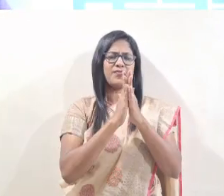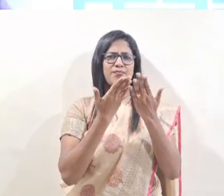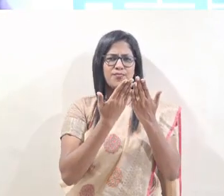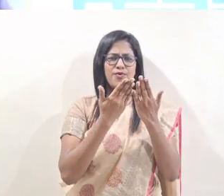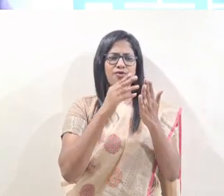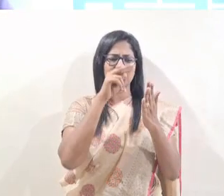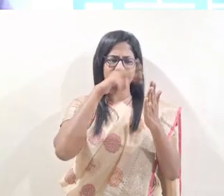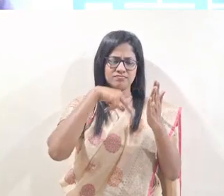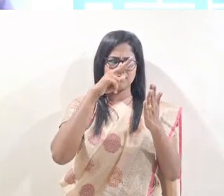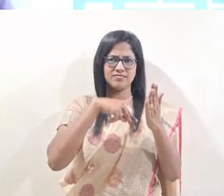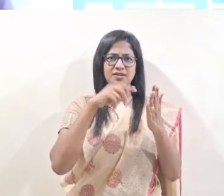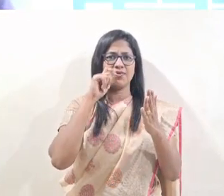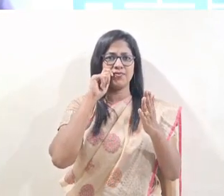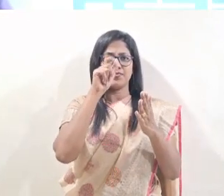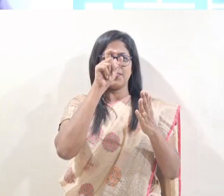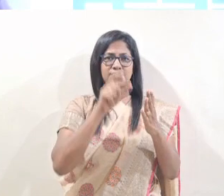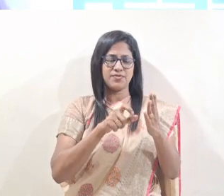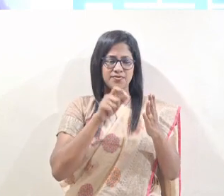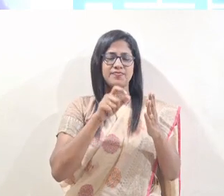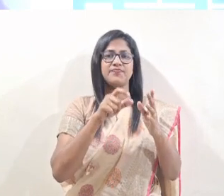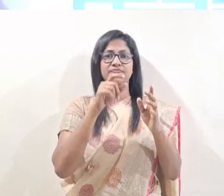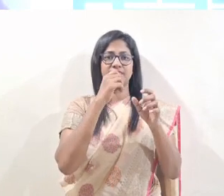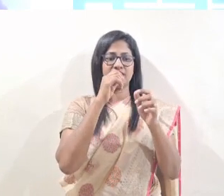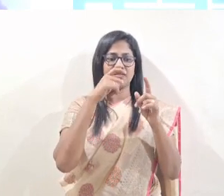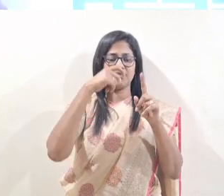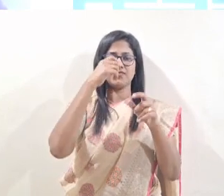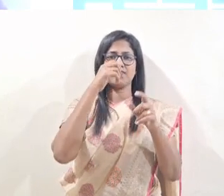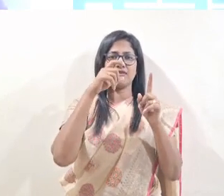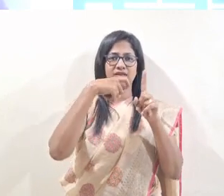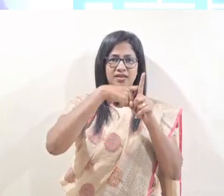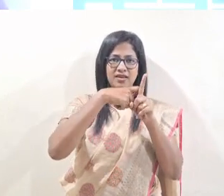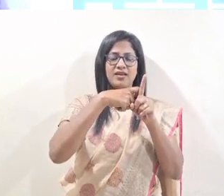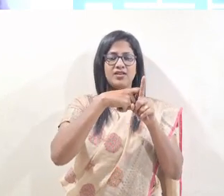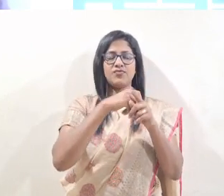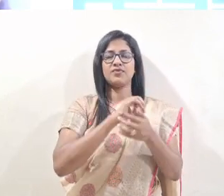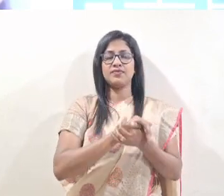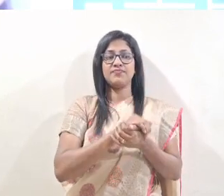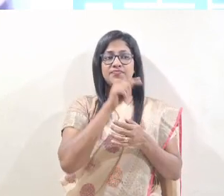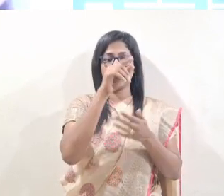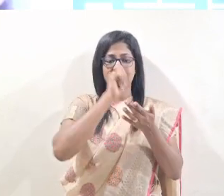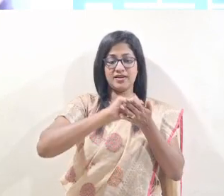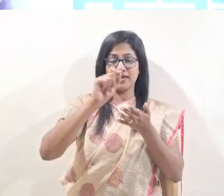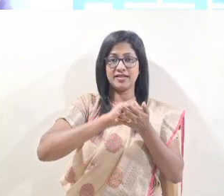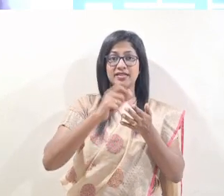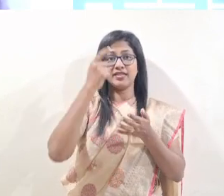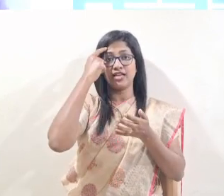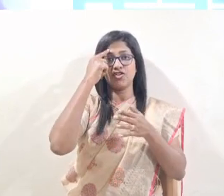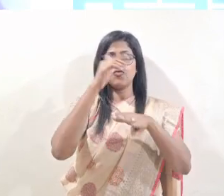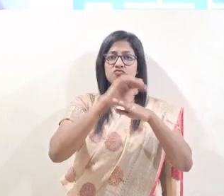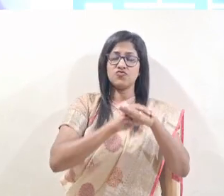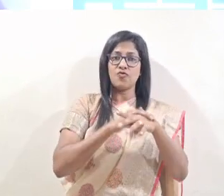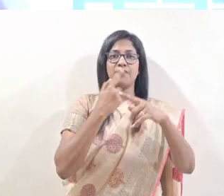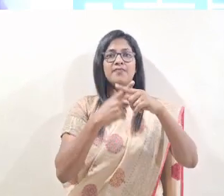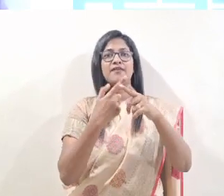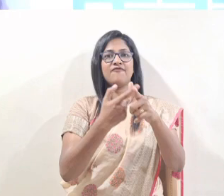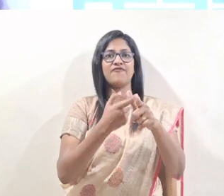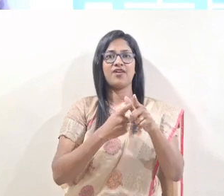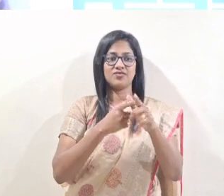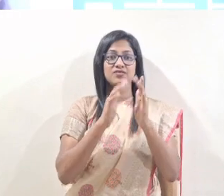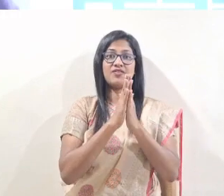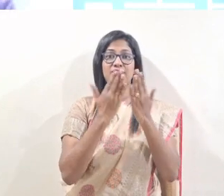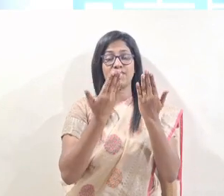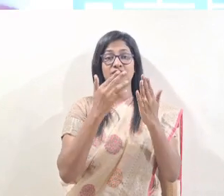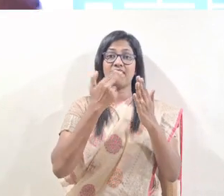reading by Dr. Daniel Kahneman. He's a Nobel laureate, and he's written a very well-known book called Thinking Slow and Fast.